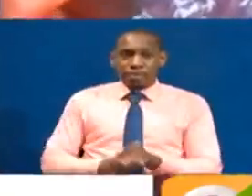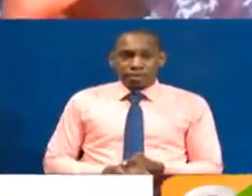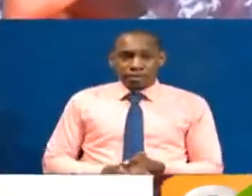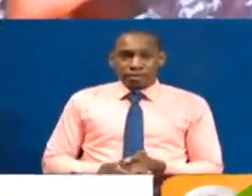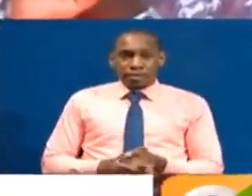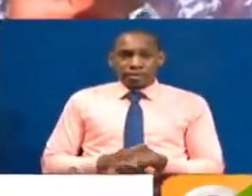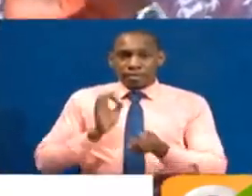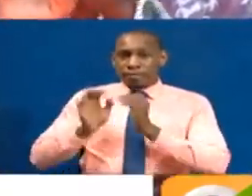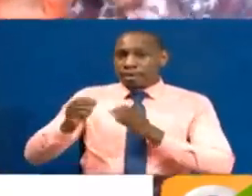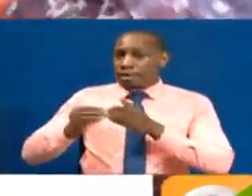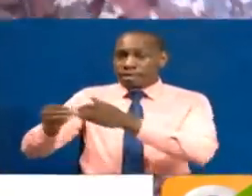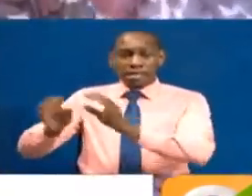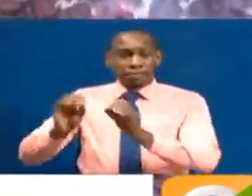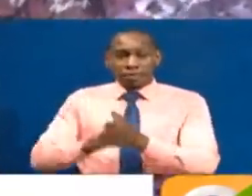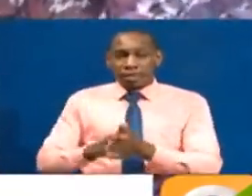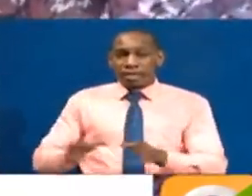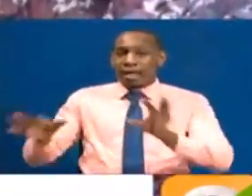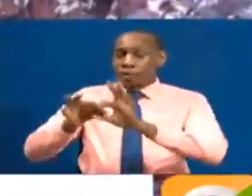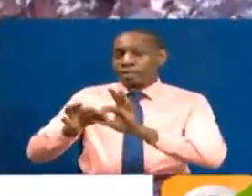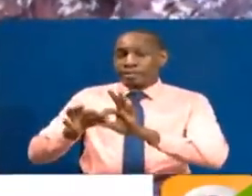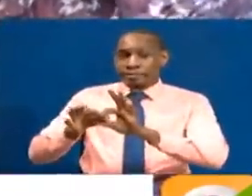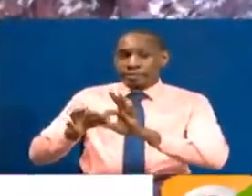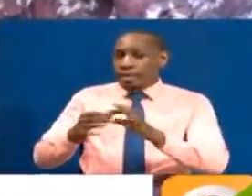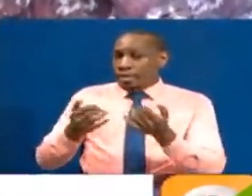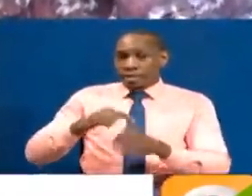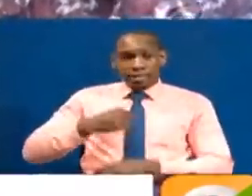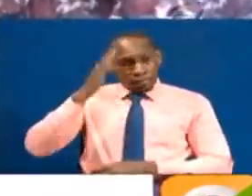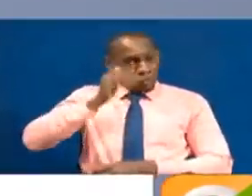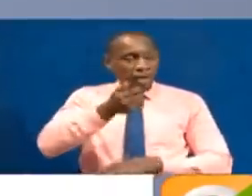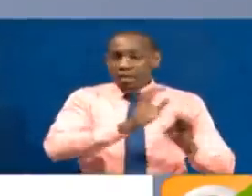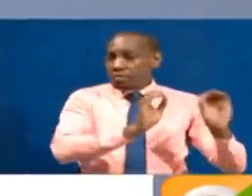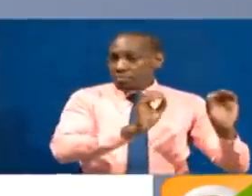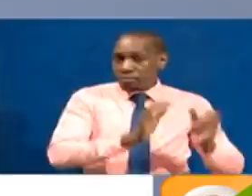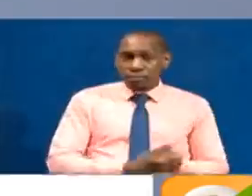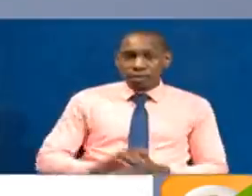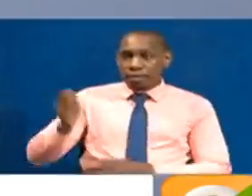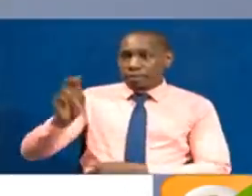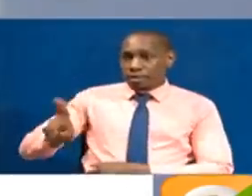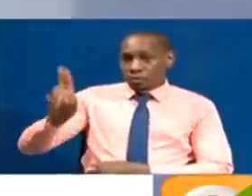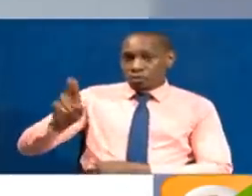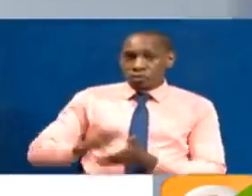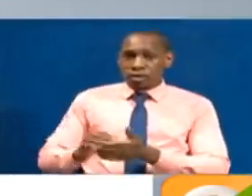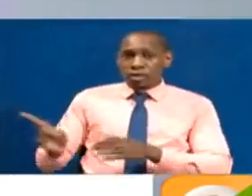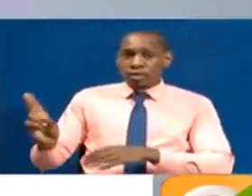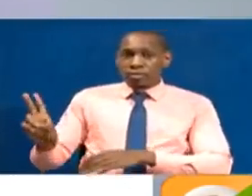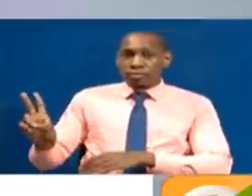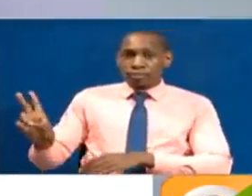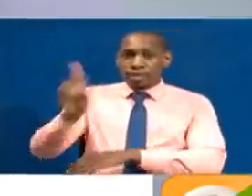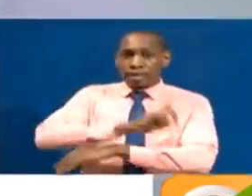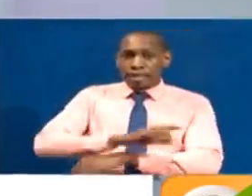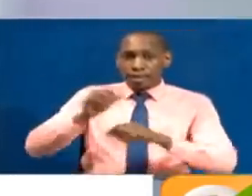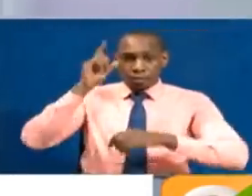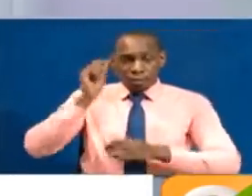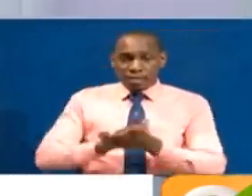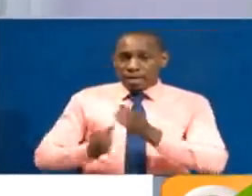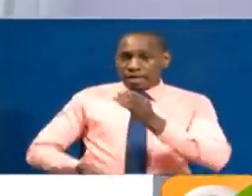kama huu si uongozi na umoja, sijui ni lipi lingine. President Kenyatta's second day in Mombasa saw